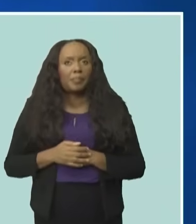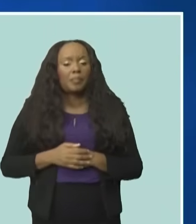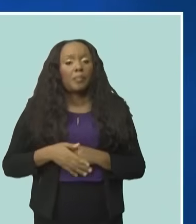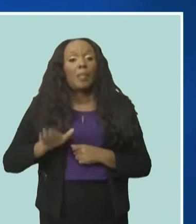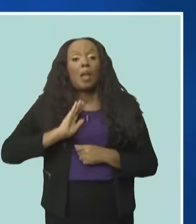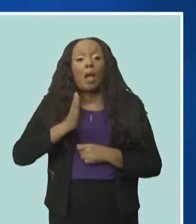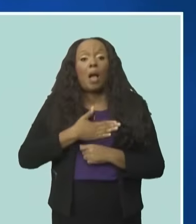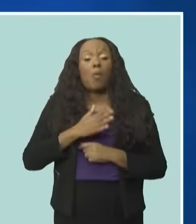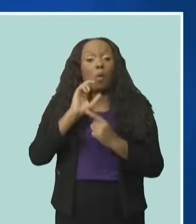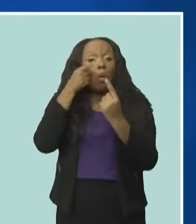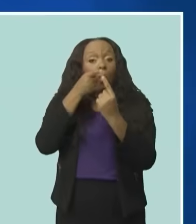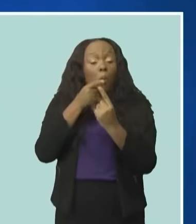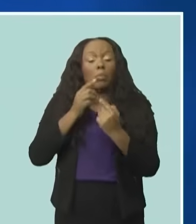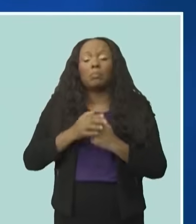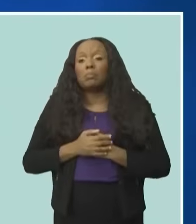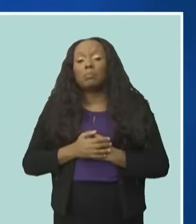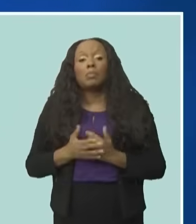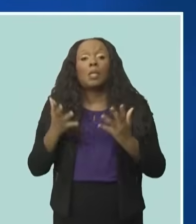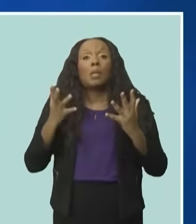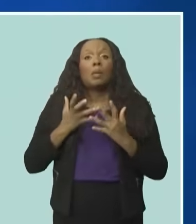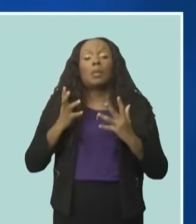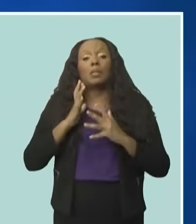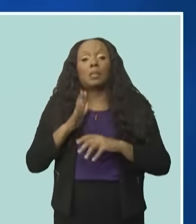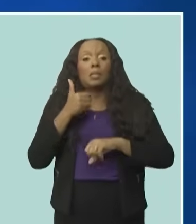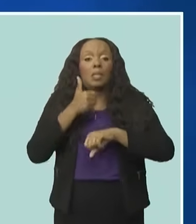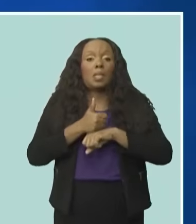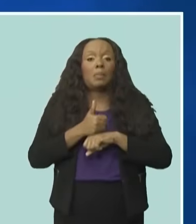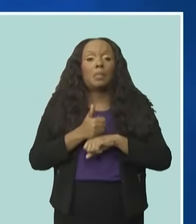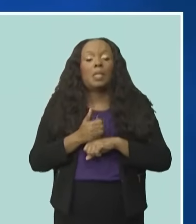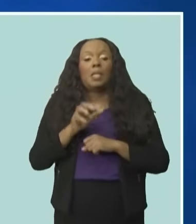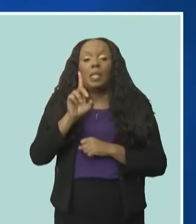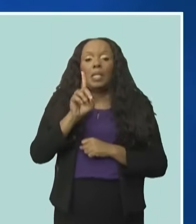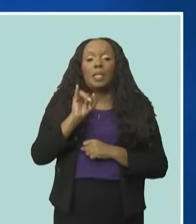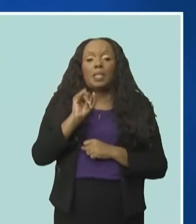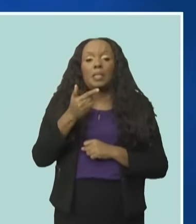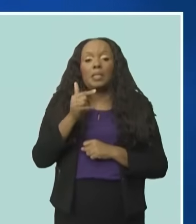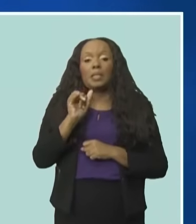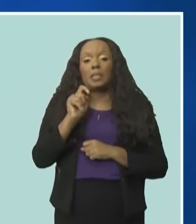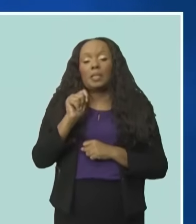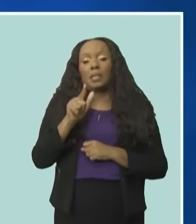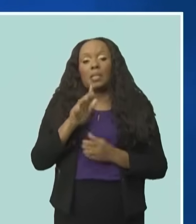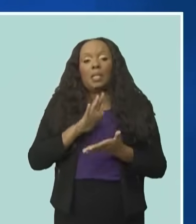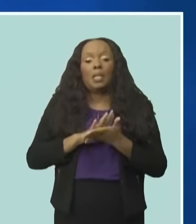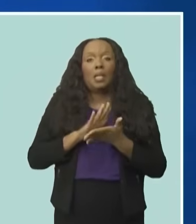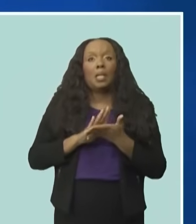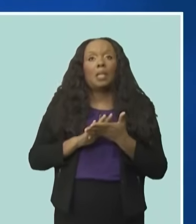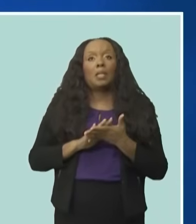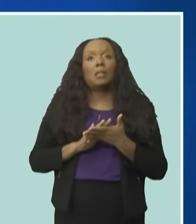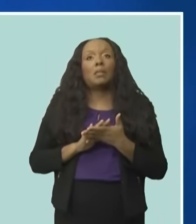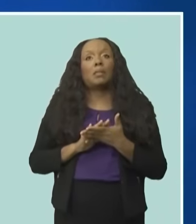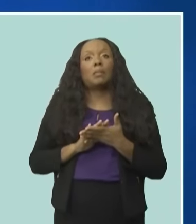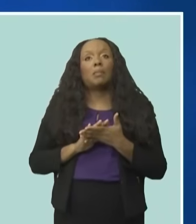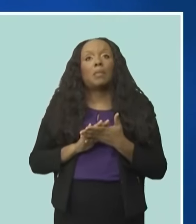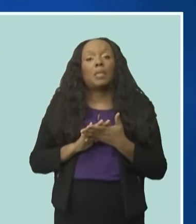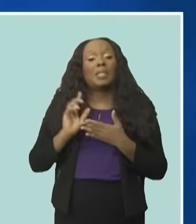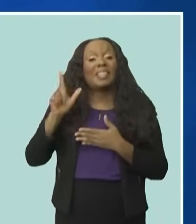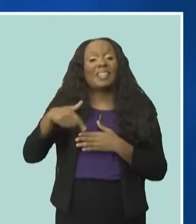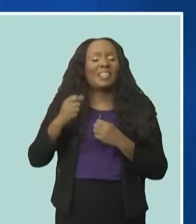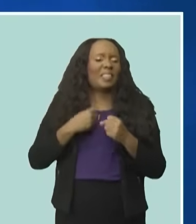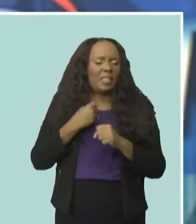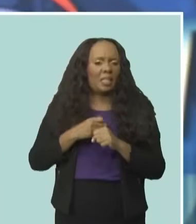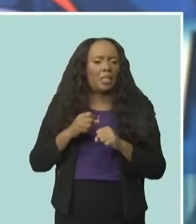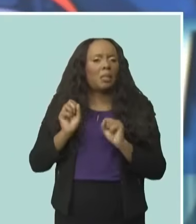ministry is to be able to launch that digital academy for public officers by November later this